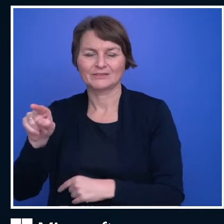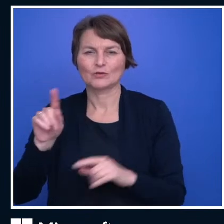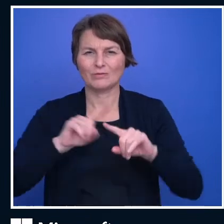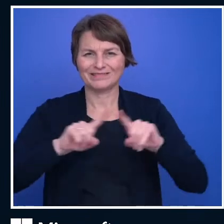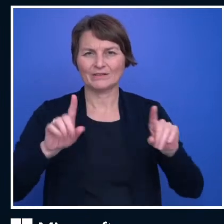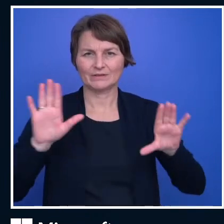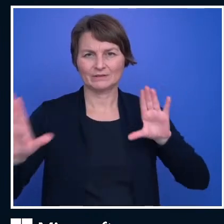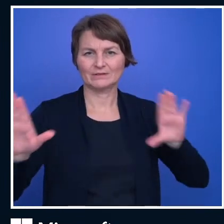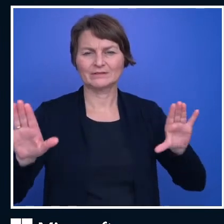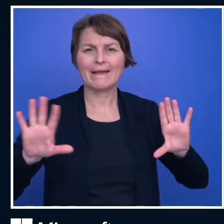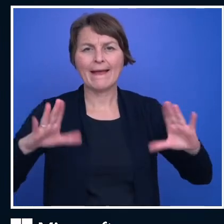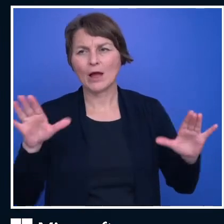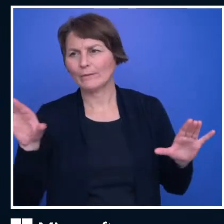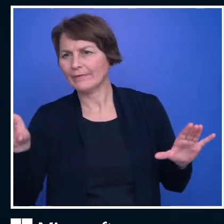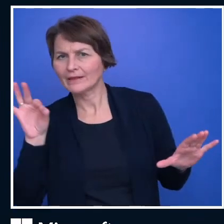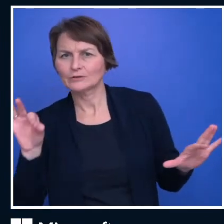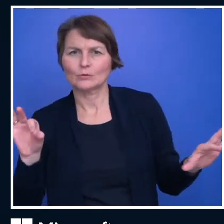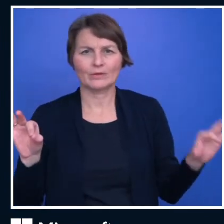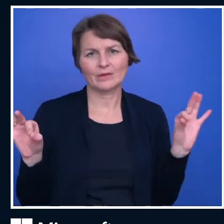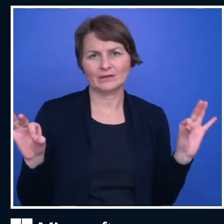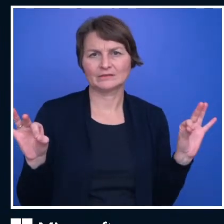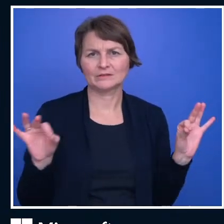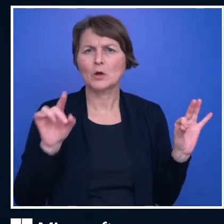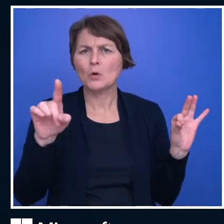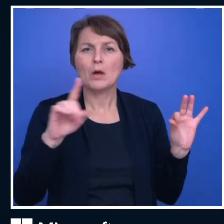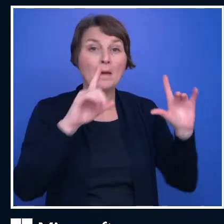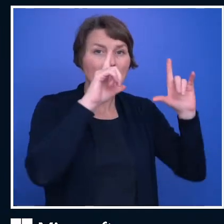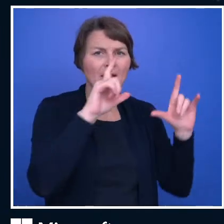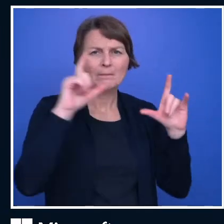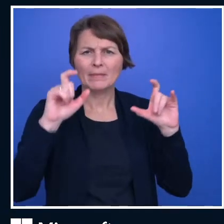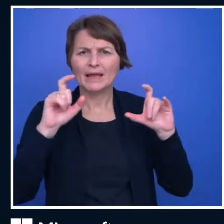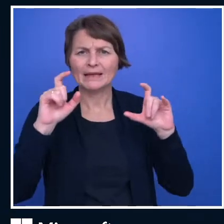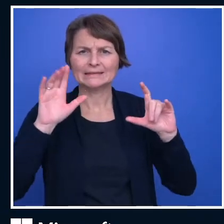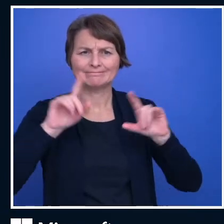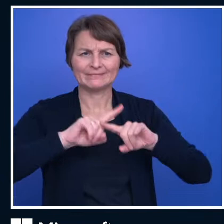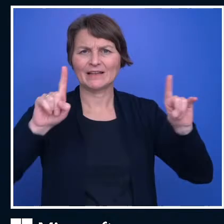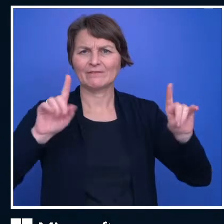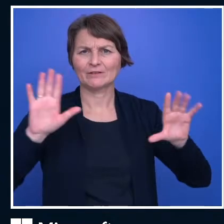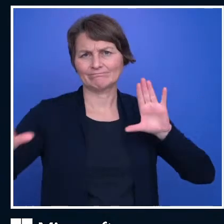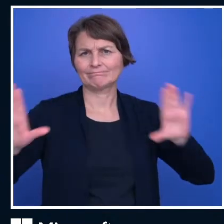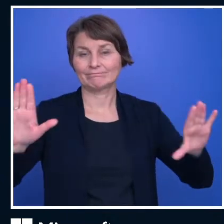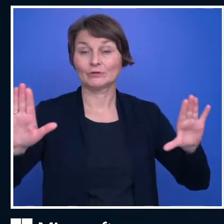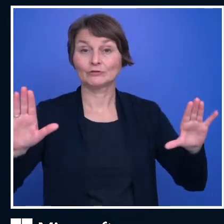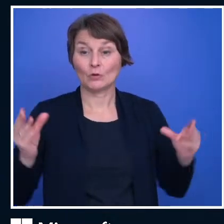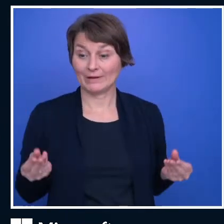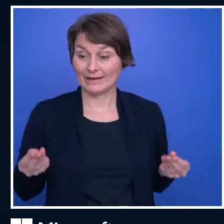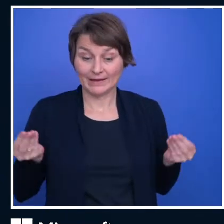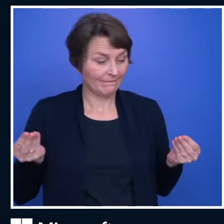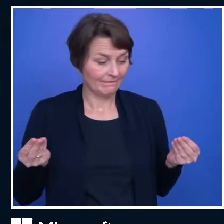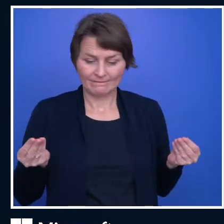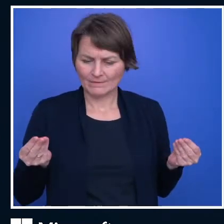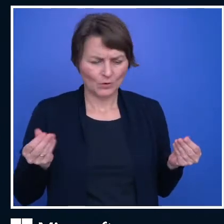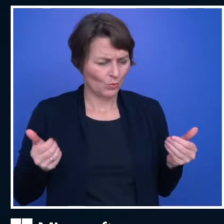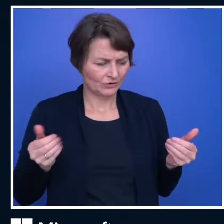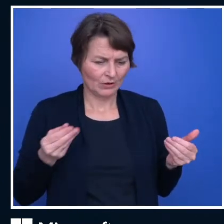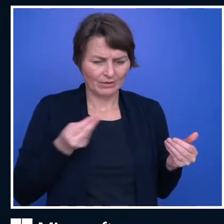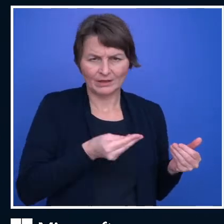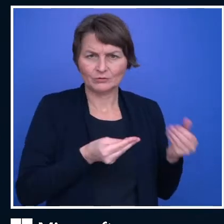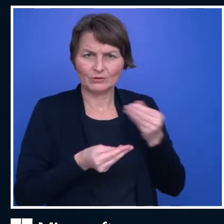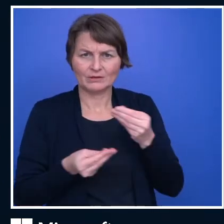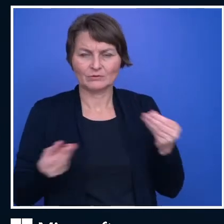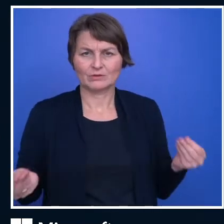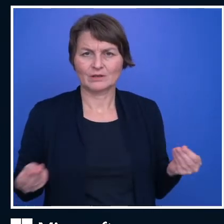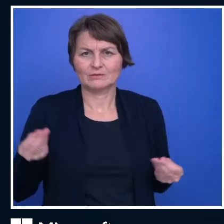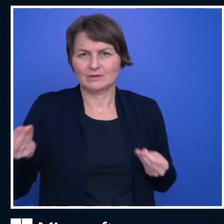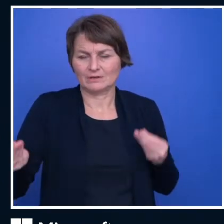your notes looks like, on what your picture that you're giving to the API looks like. Because usually when